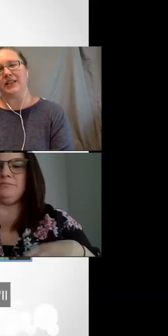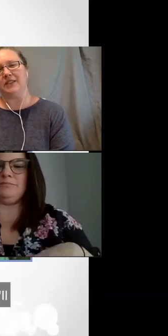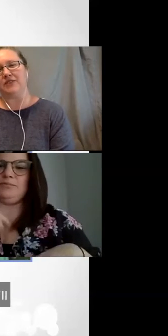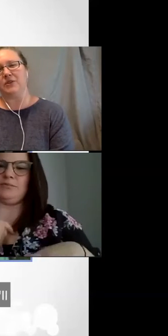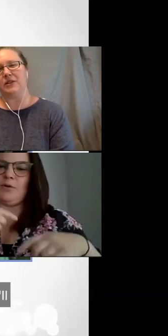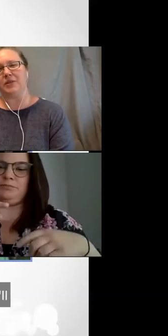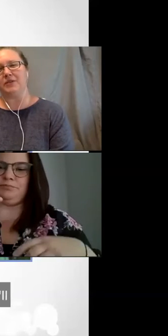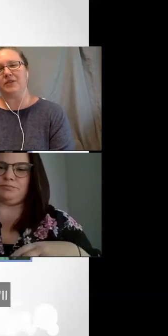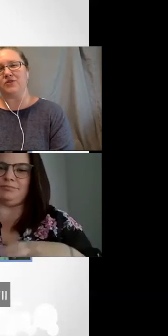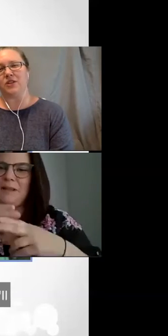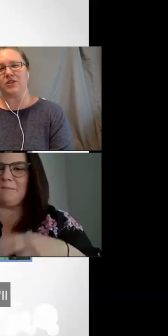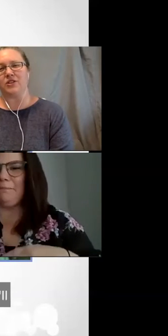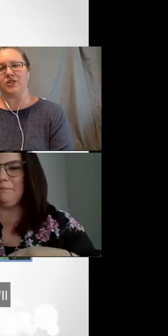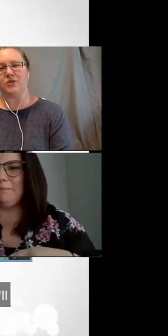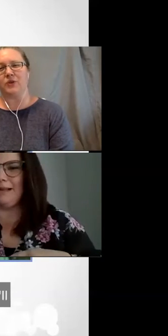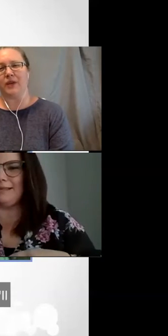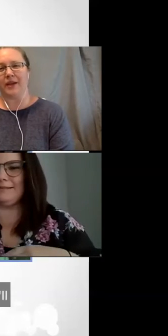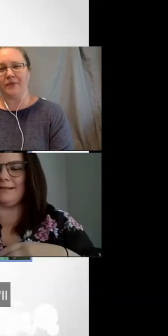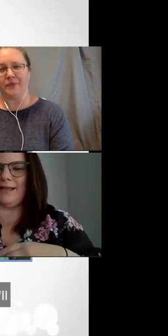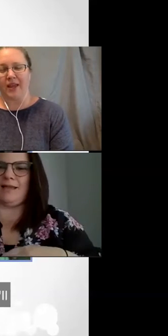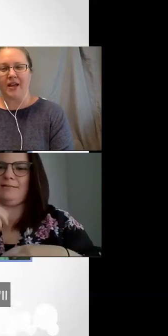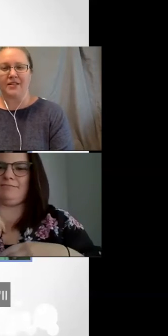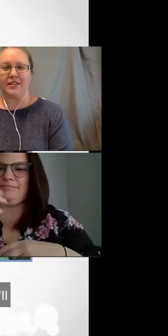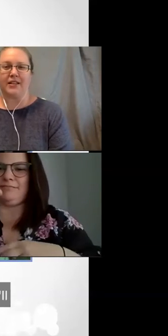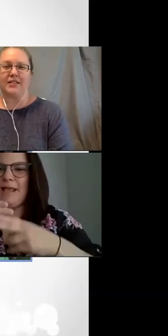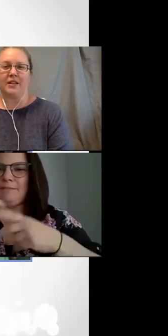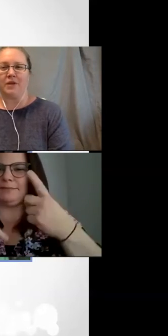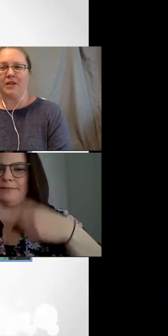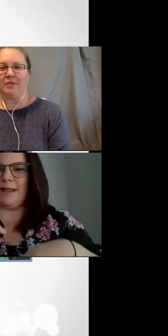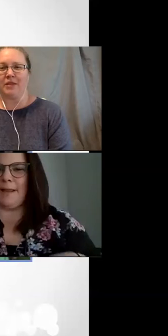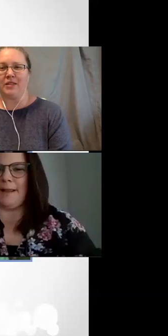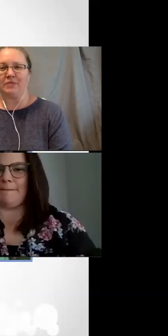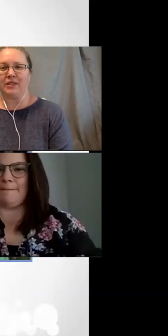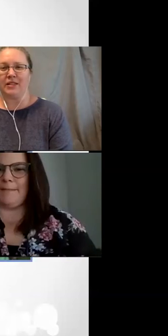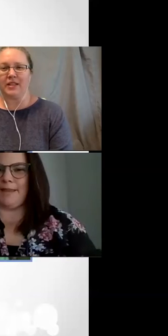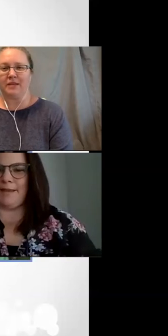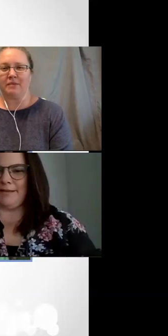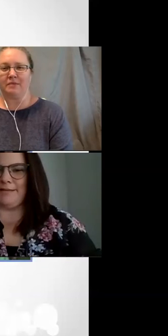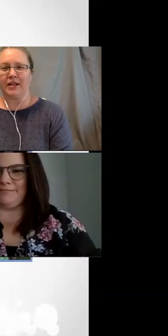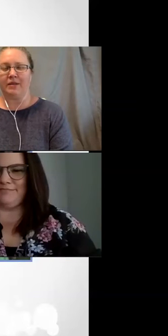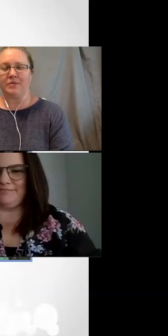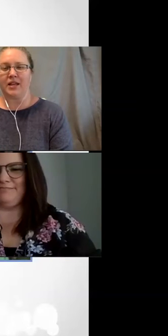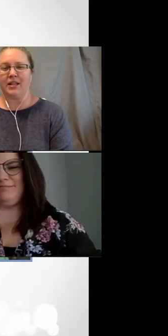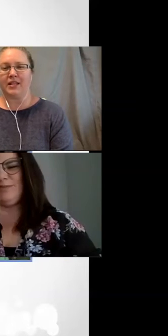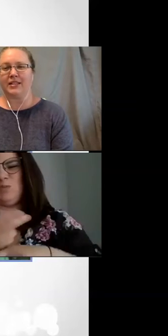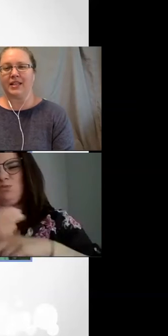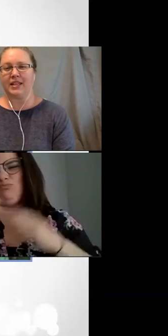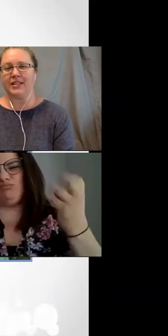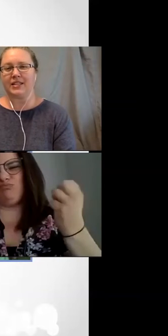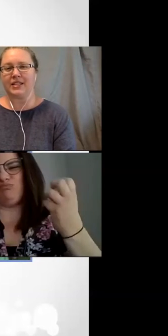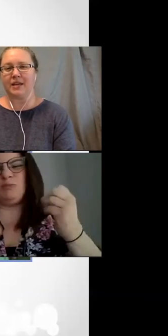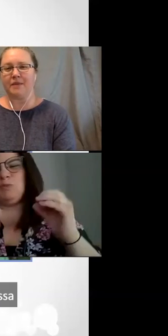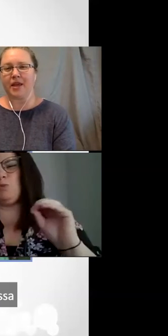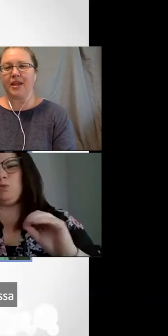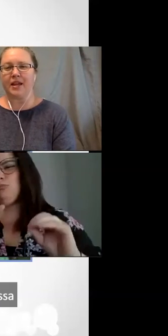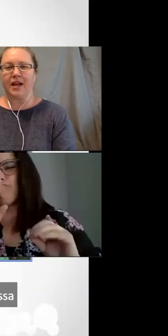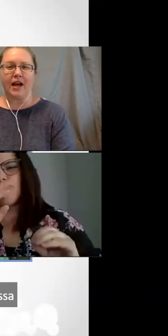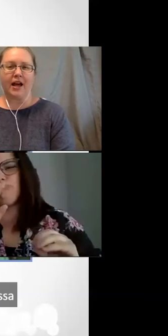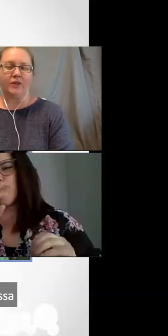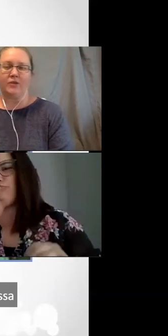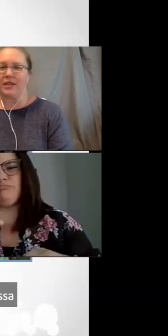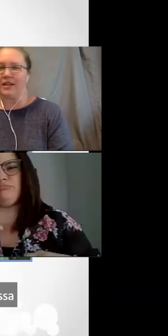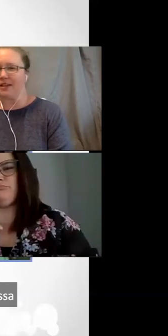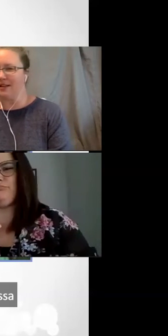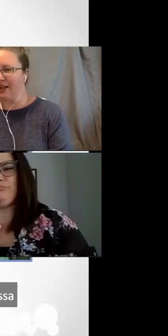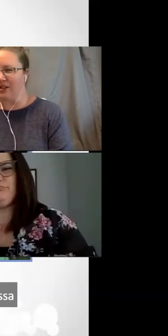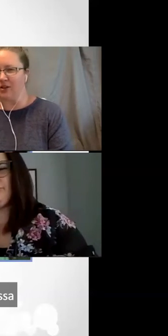will give you a little bit of an introduction as to who I am. As Lana said, my name is Melissa. My name sign is like this. It's an MA. I